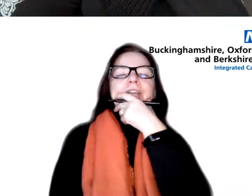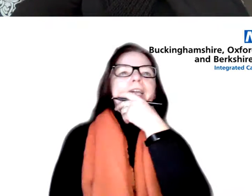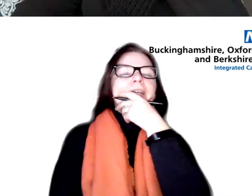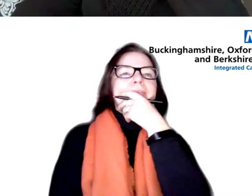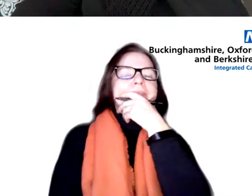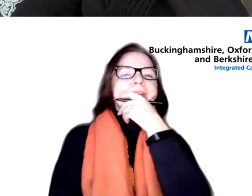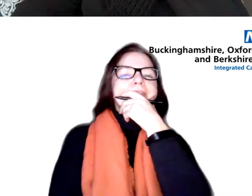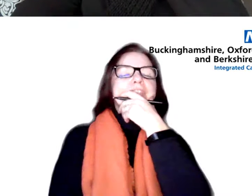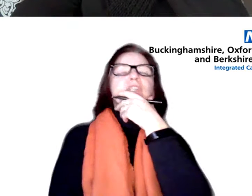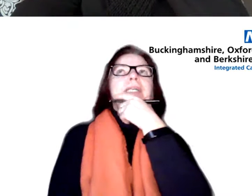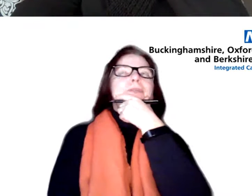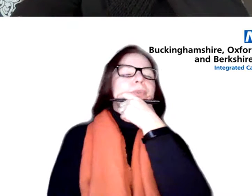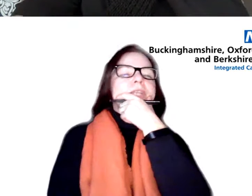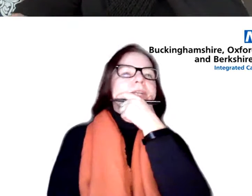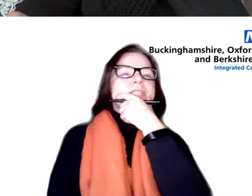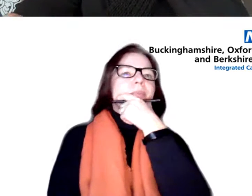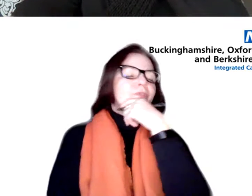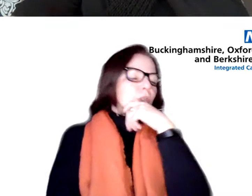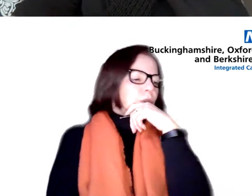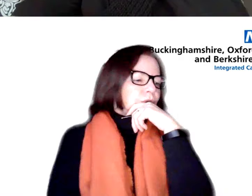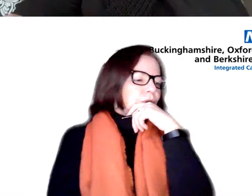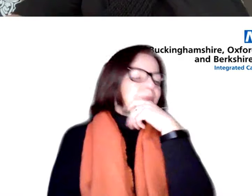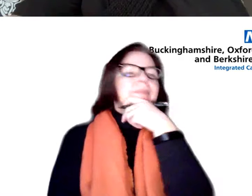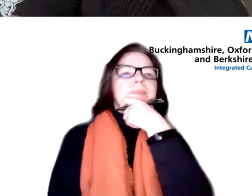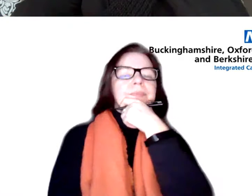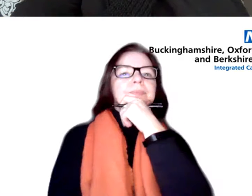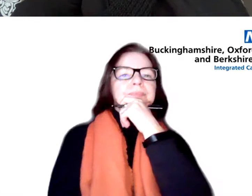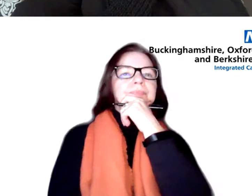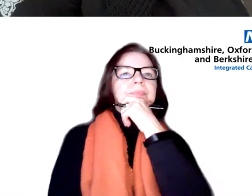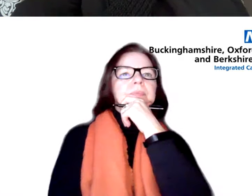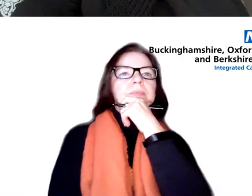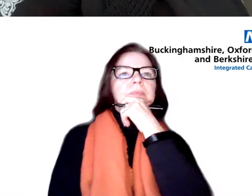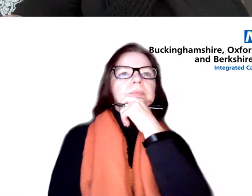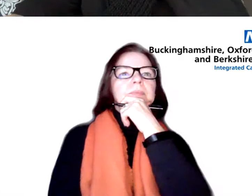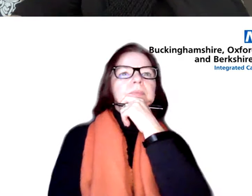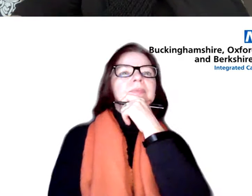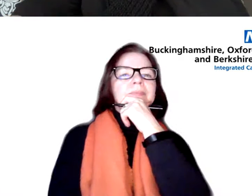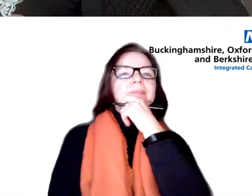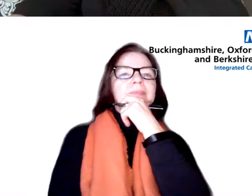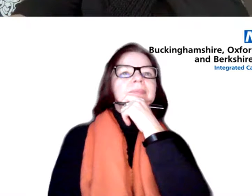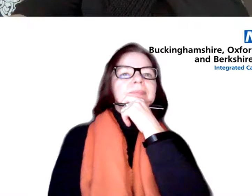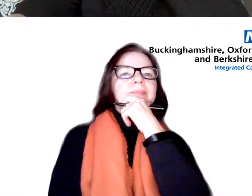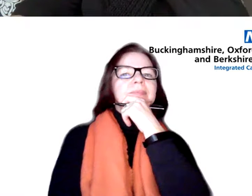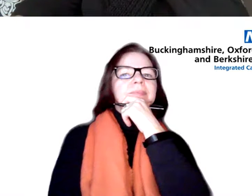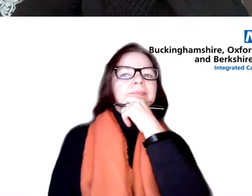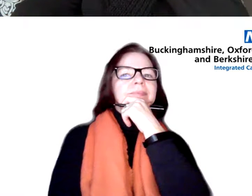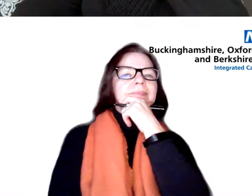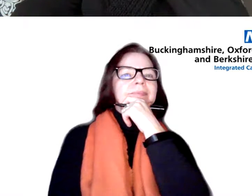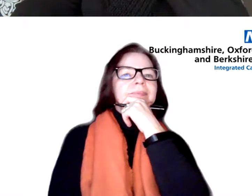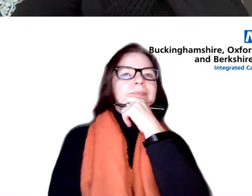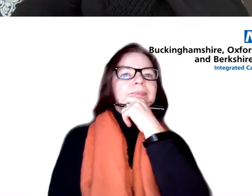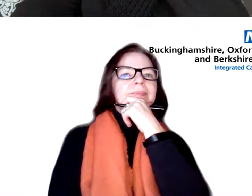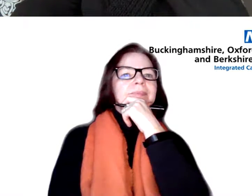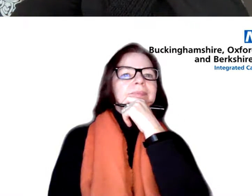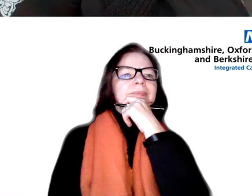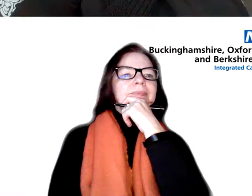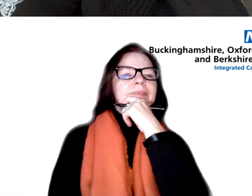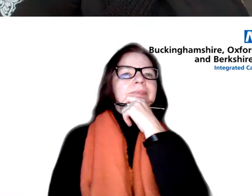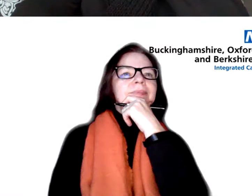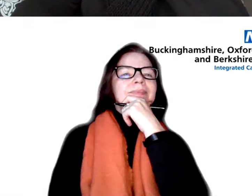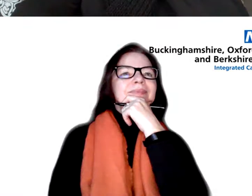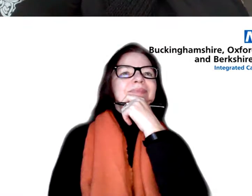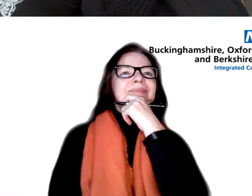that you can share visually, or yeah, just happy for you to talk through it. I'll talk through if it helps, because I